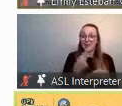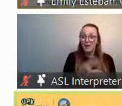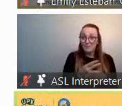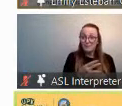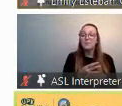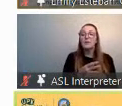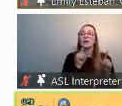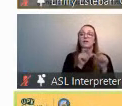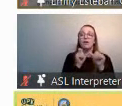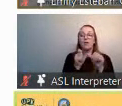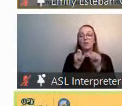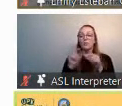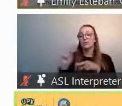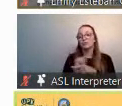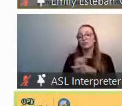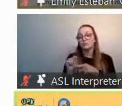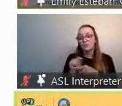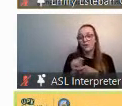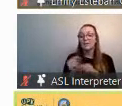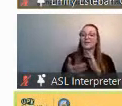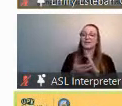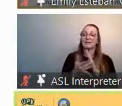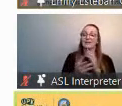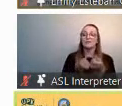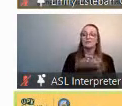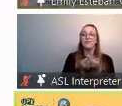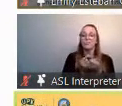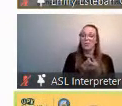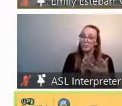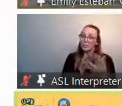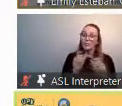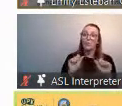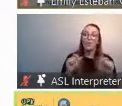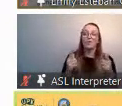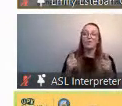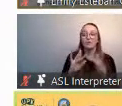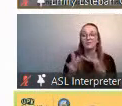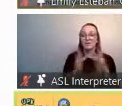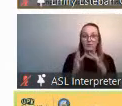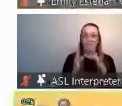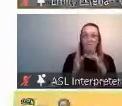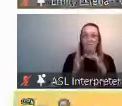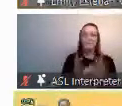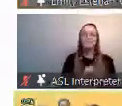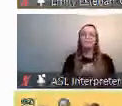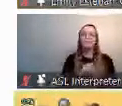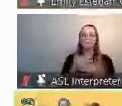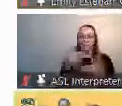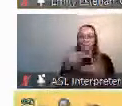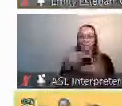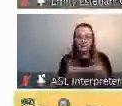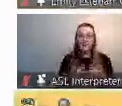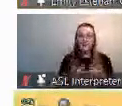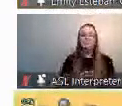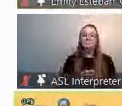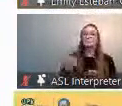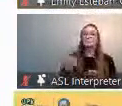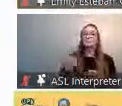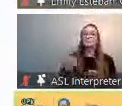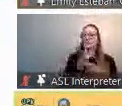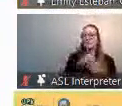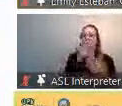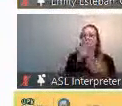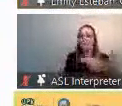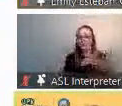technical support of all providers within the network. Next slide. So we've included this chart to lay out